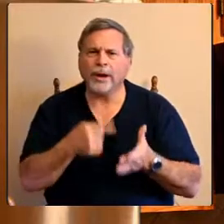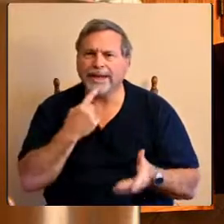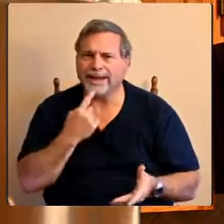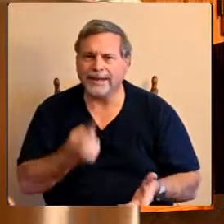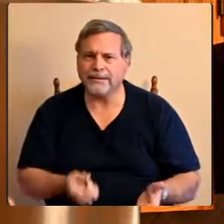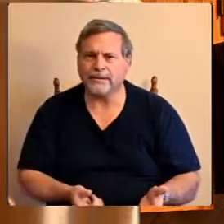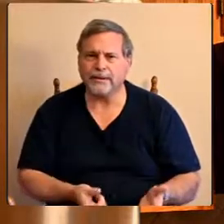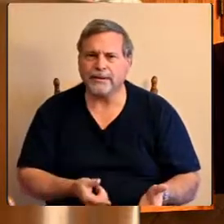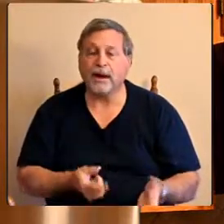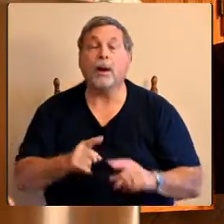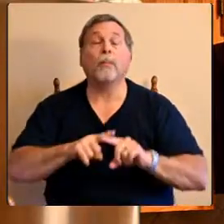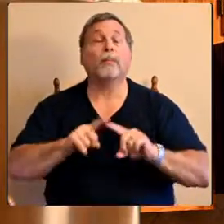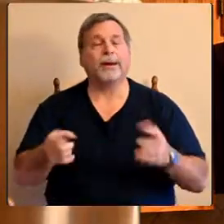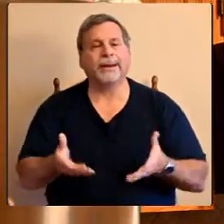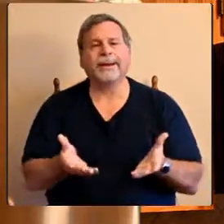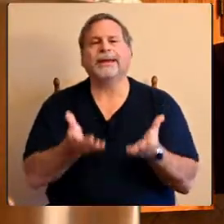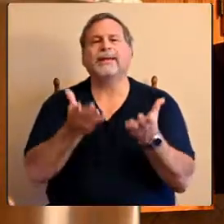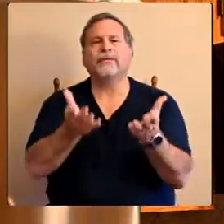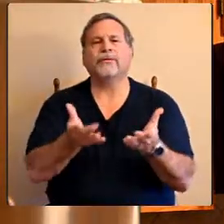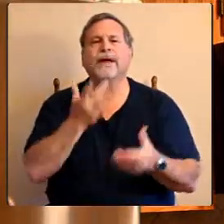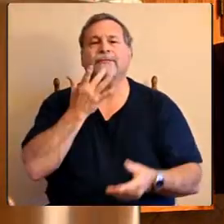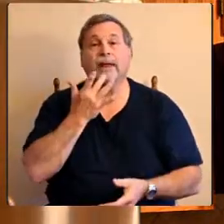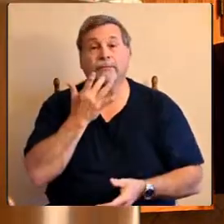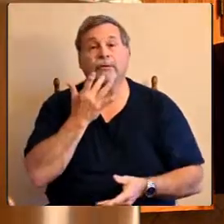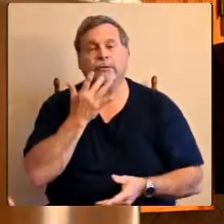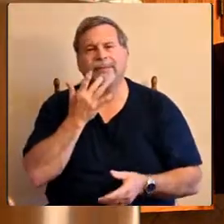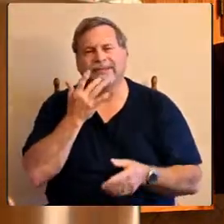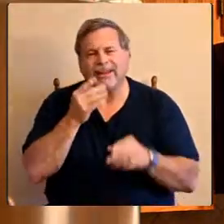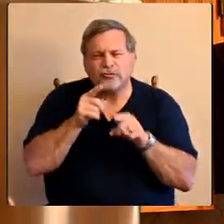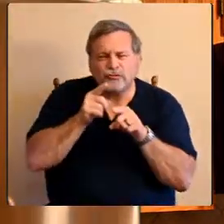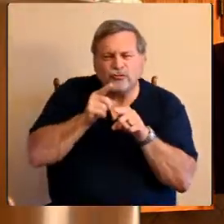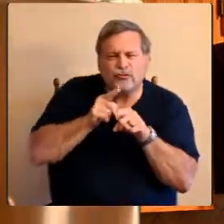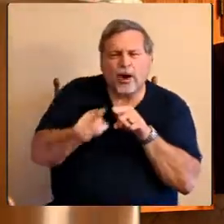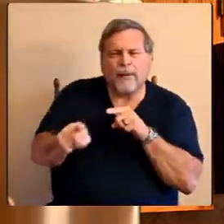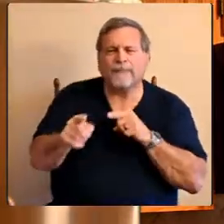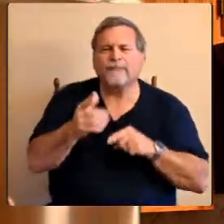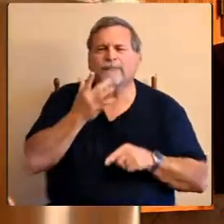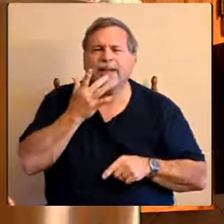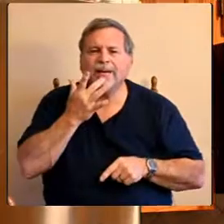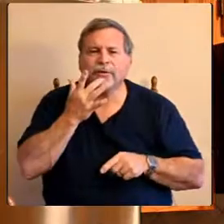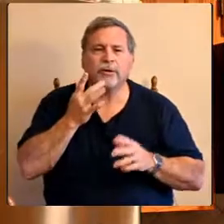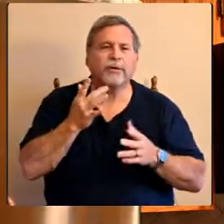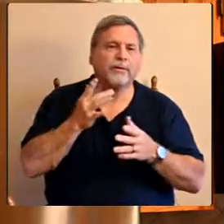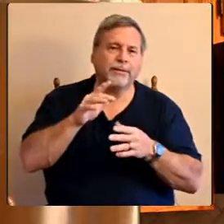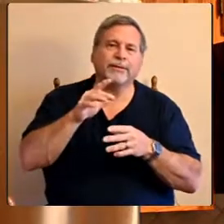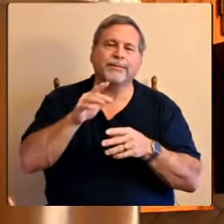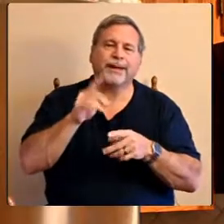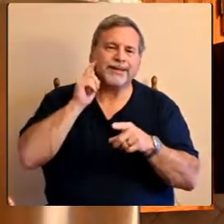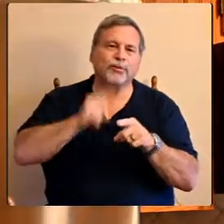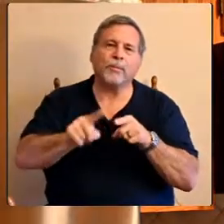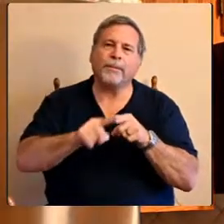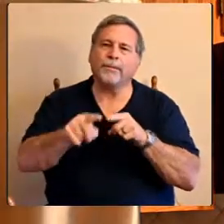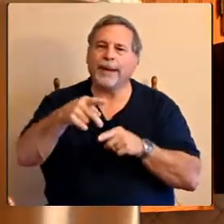is, but it gives it that extra flavor. So that sharpness of that tomato paste,